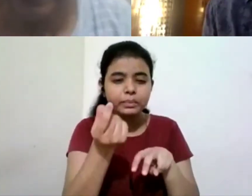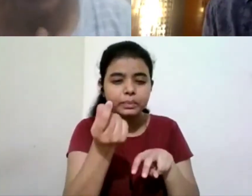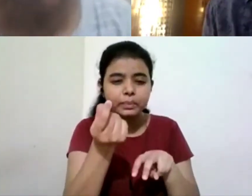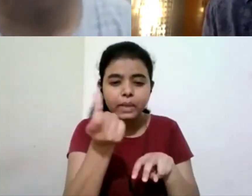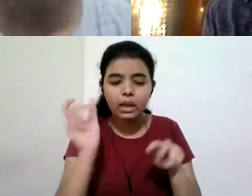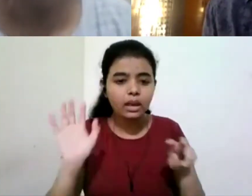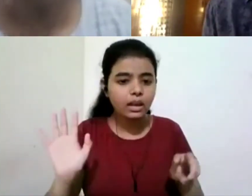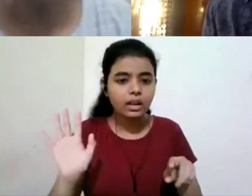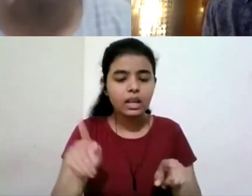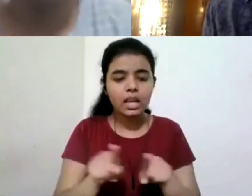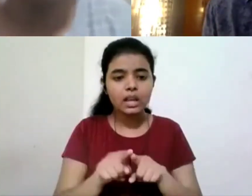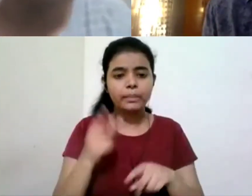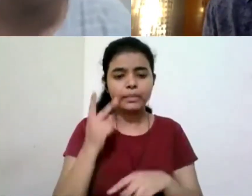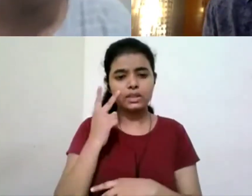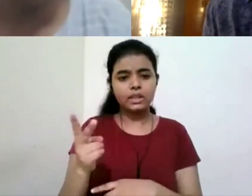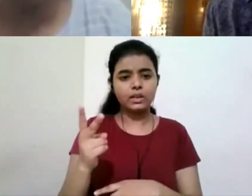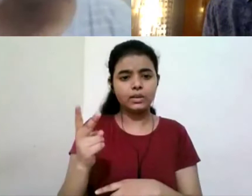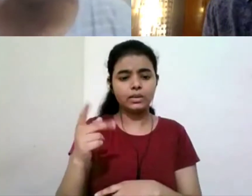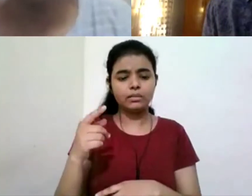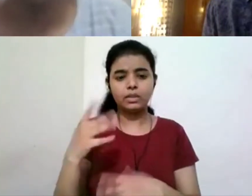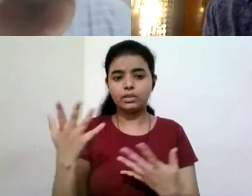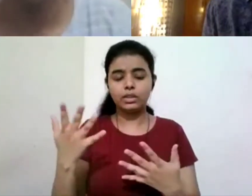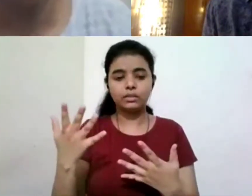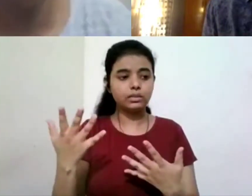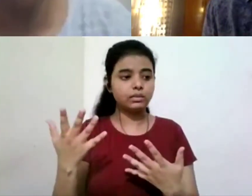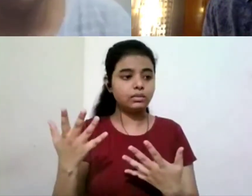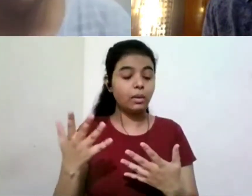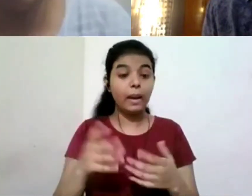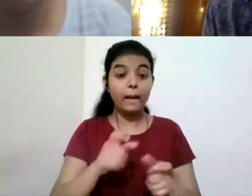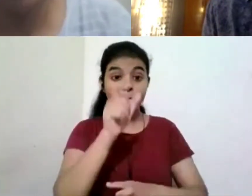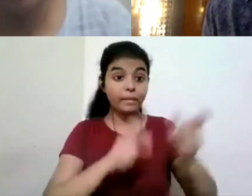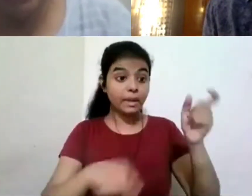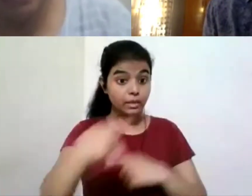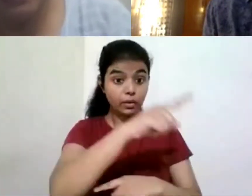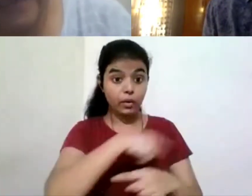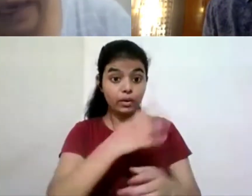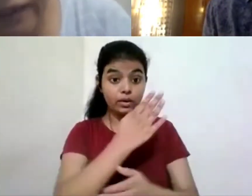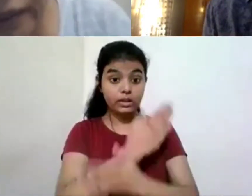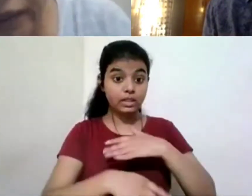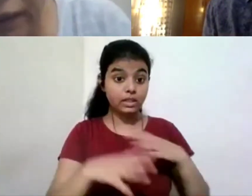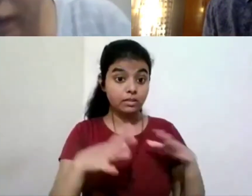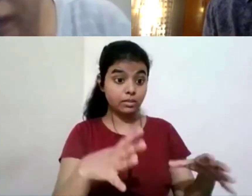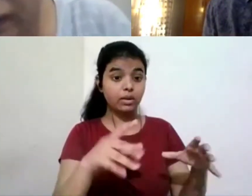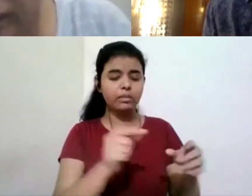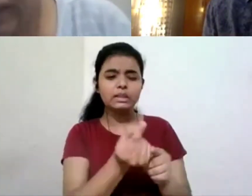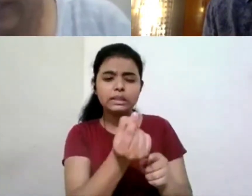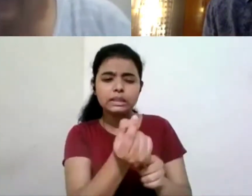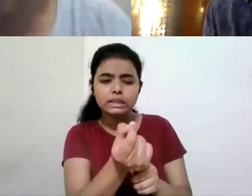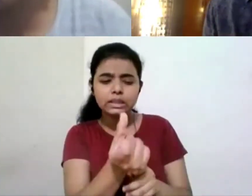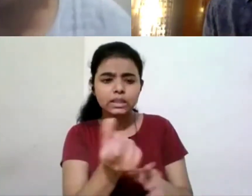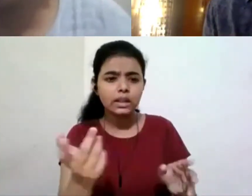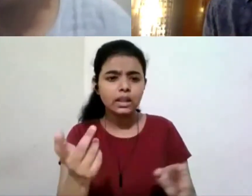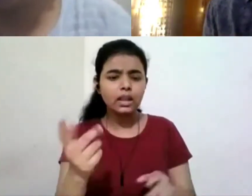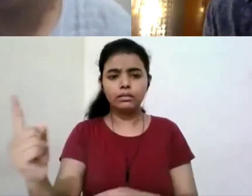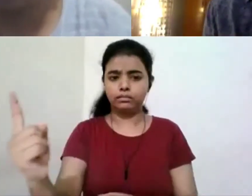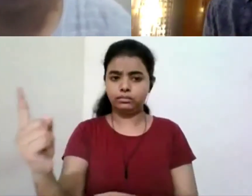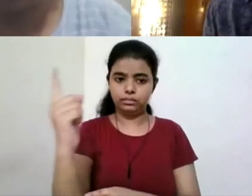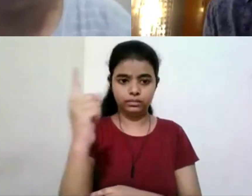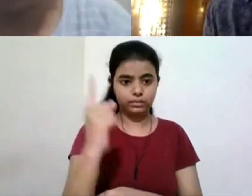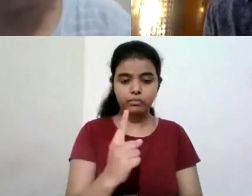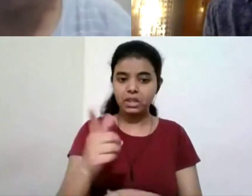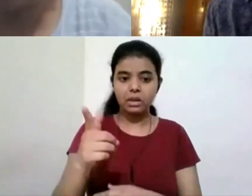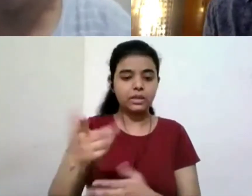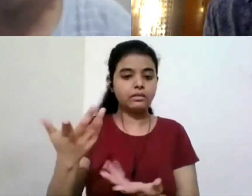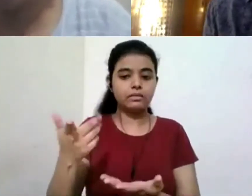It is like in the face of a whole range of people who have, and yet he came in from a remote part